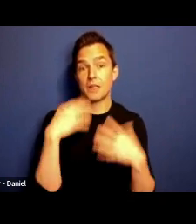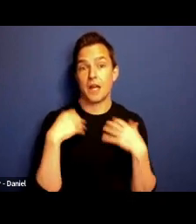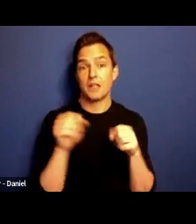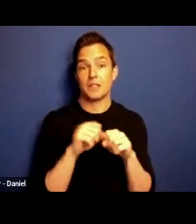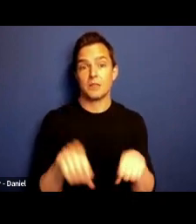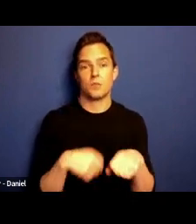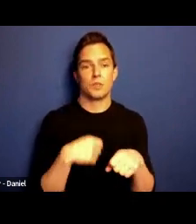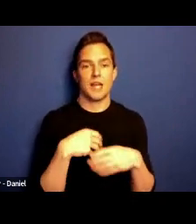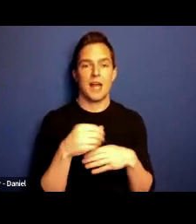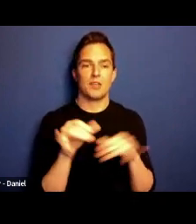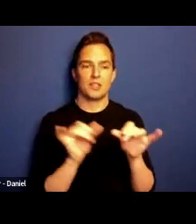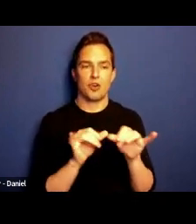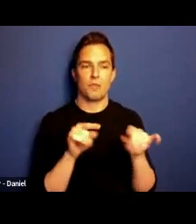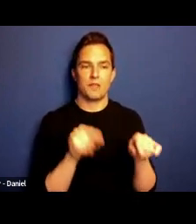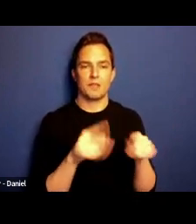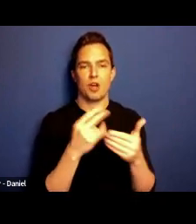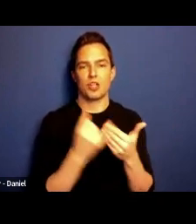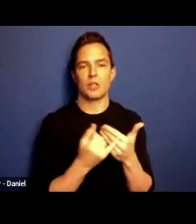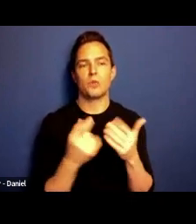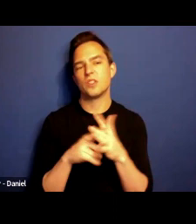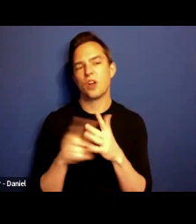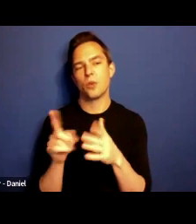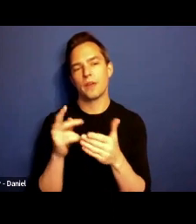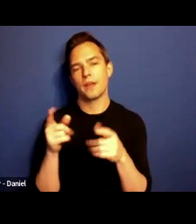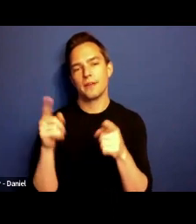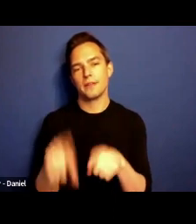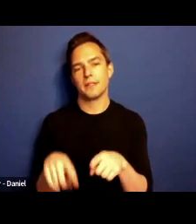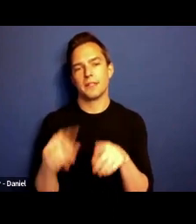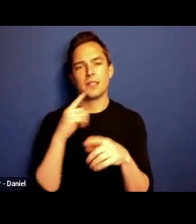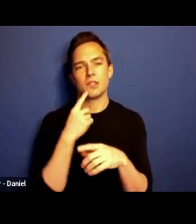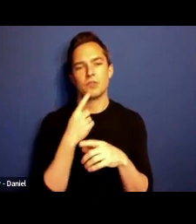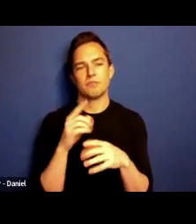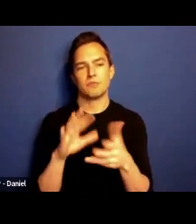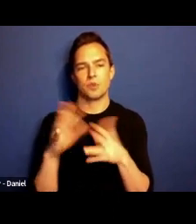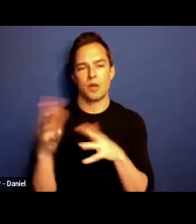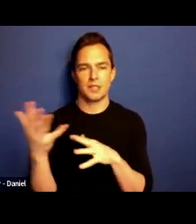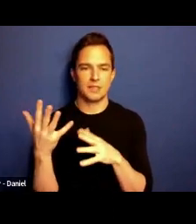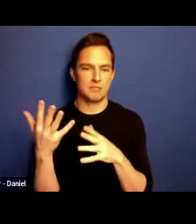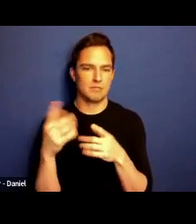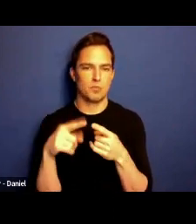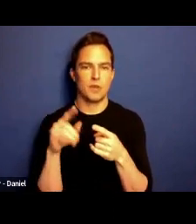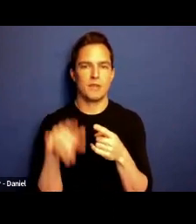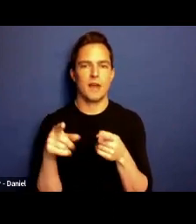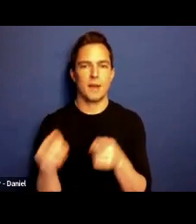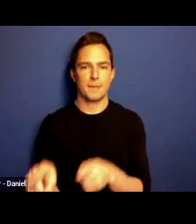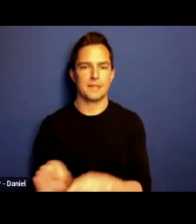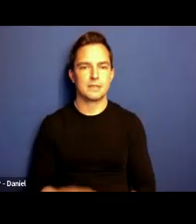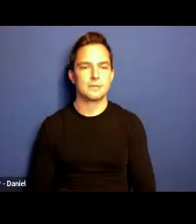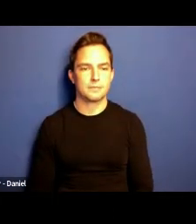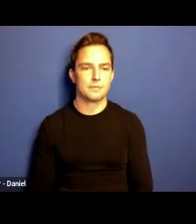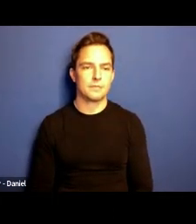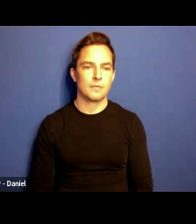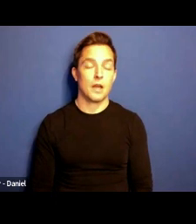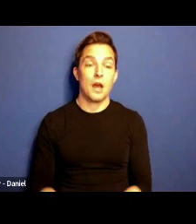scope for this project. We start where the incident acute crises, once those happen. But